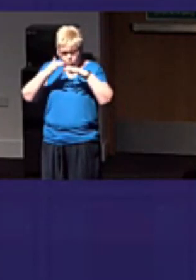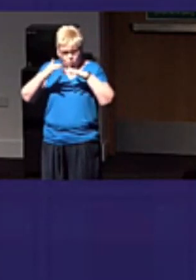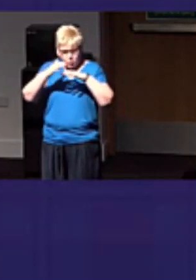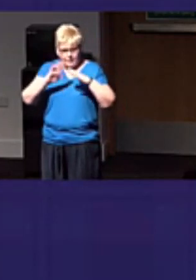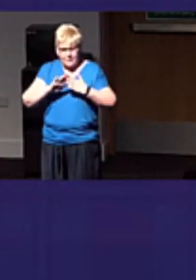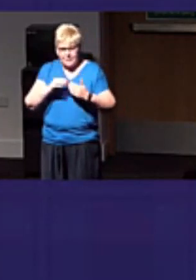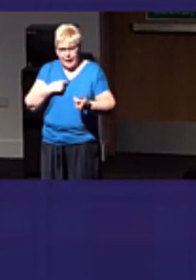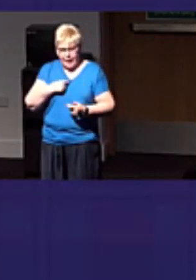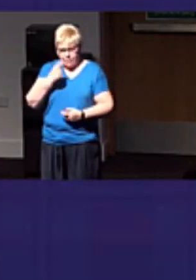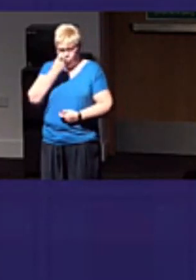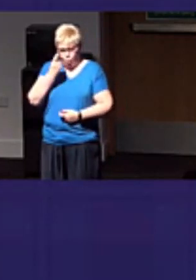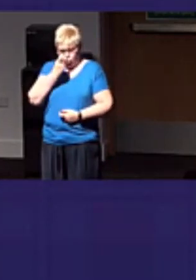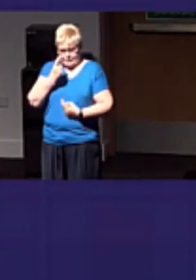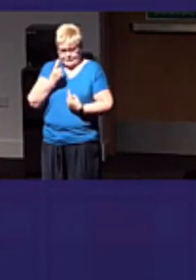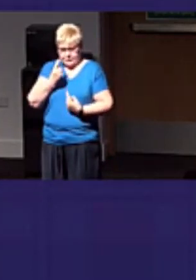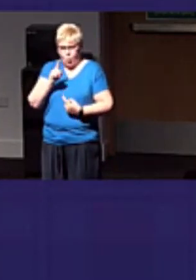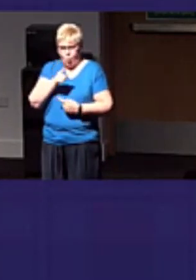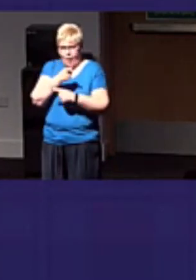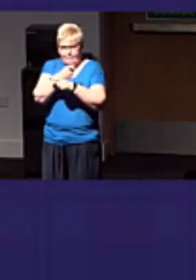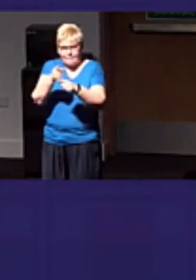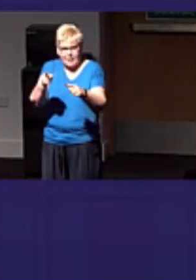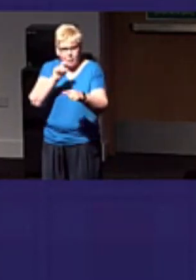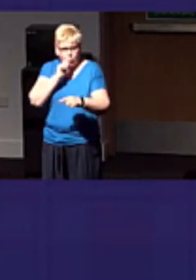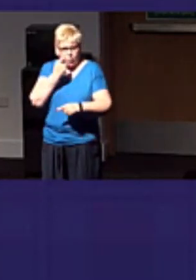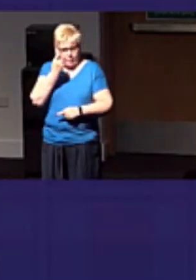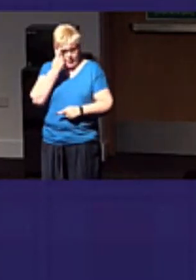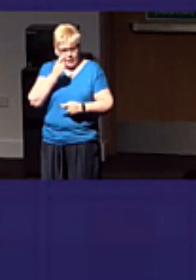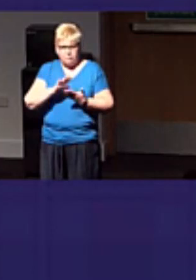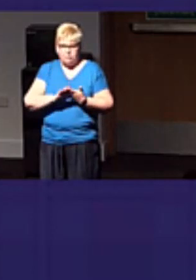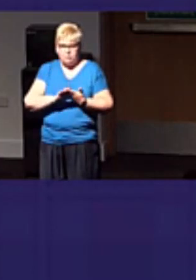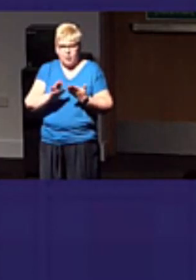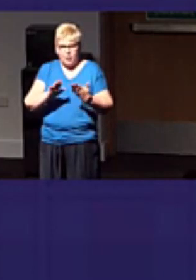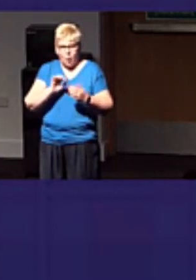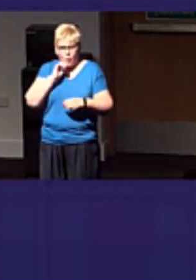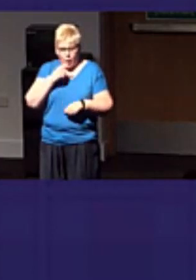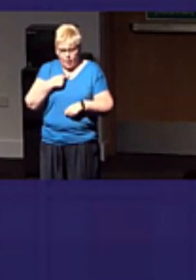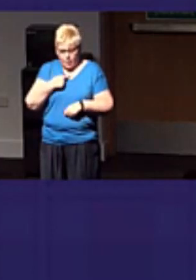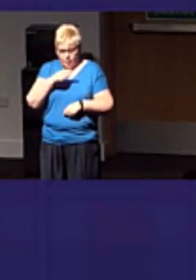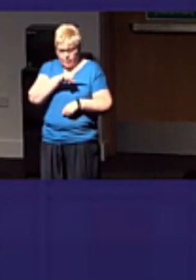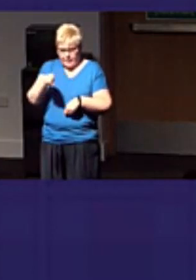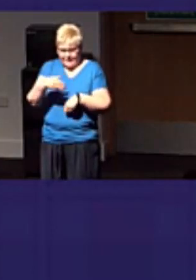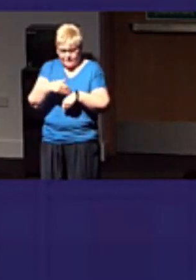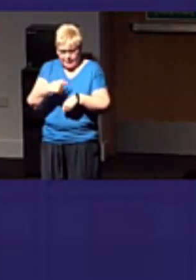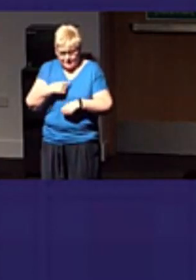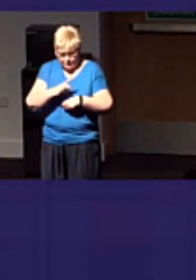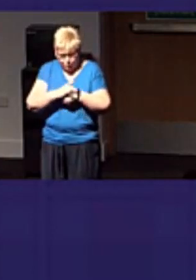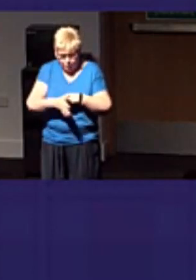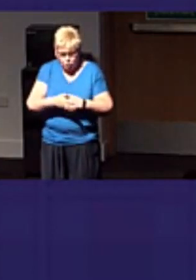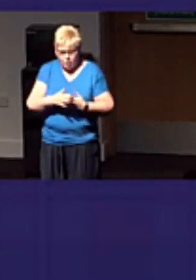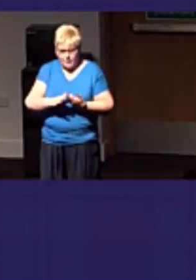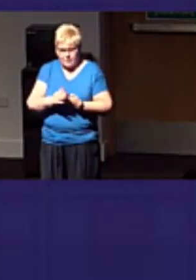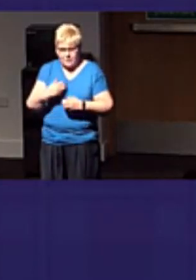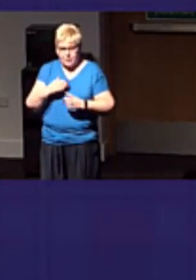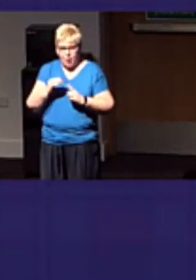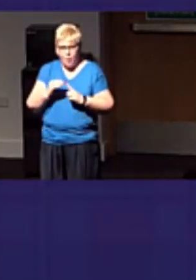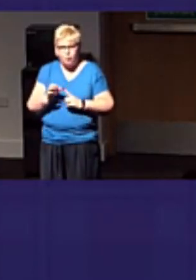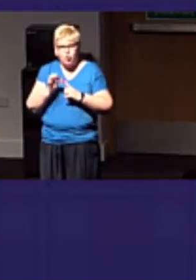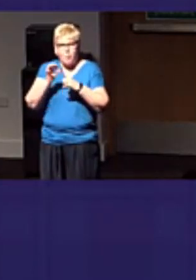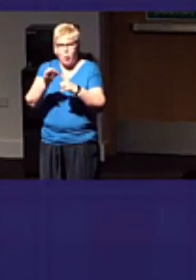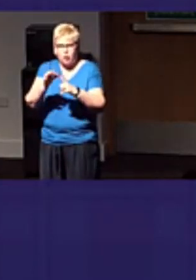people say? What will they think of me? Will this affect me professionally? Will this stop my promotion? Could I get